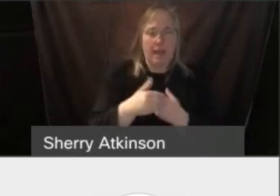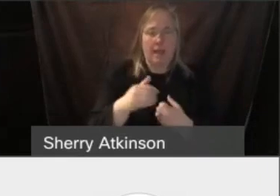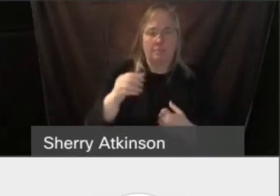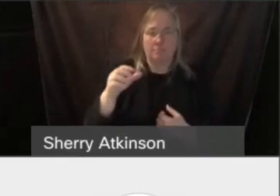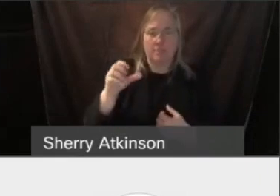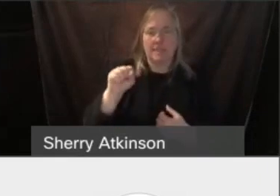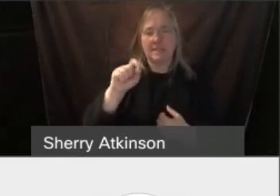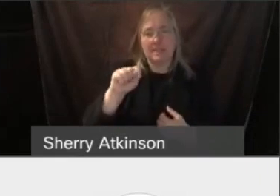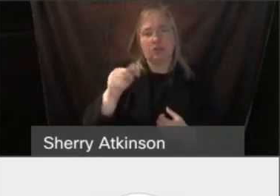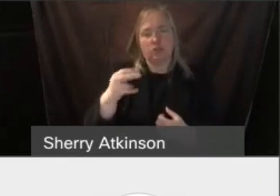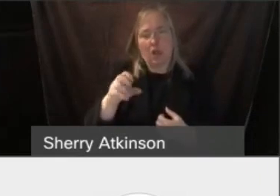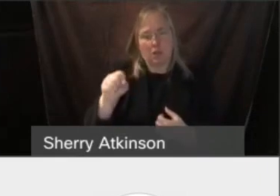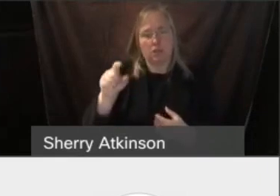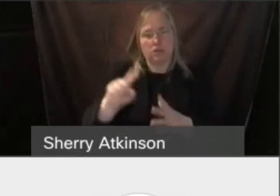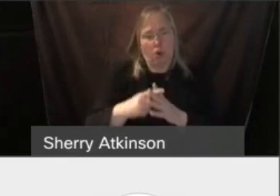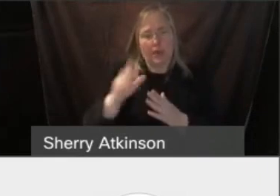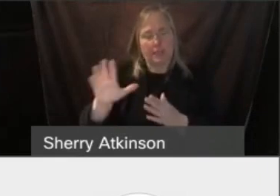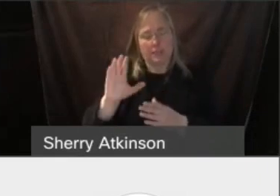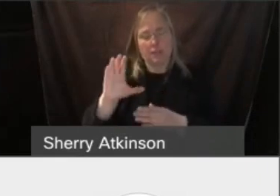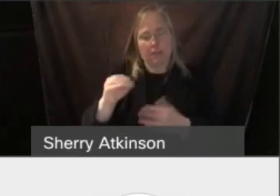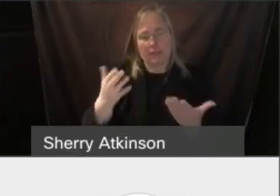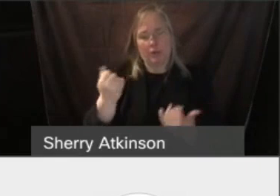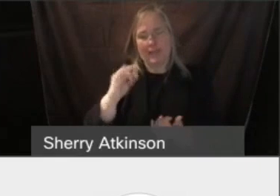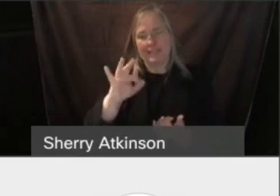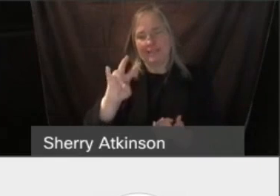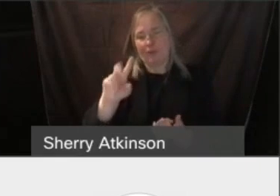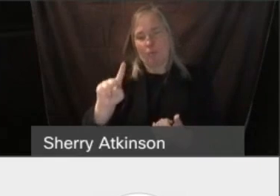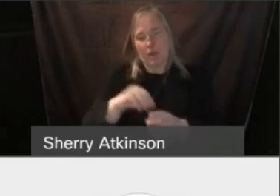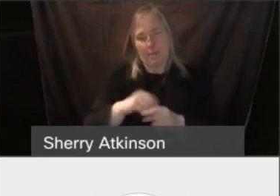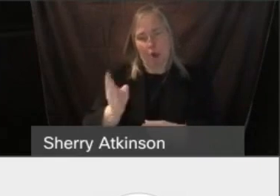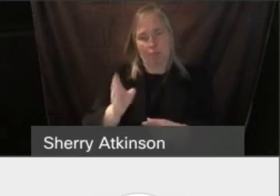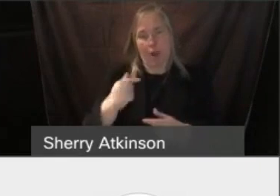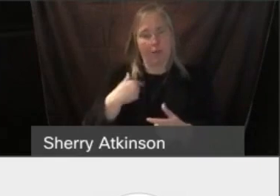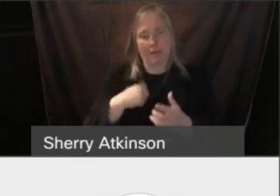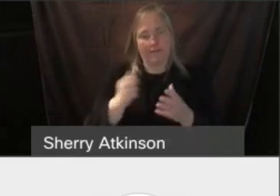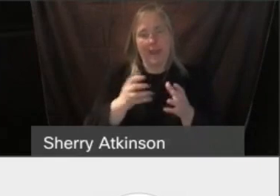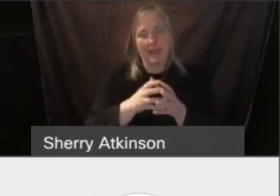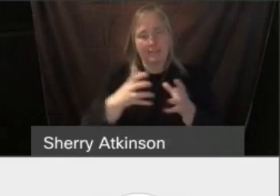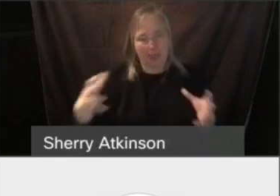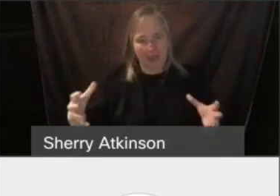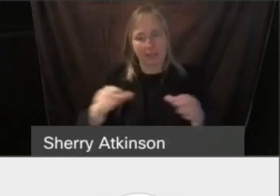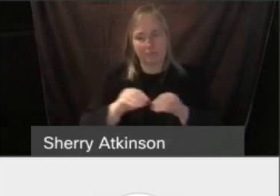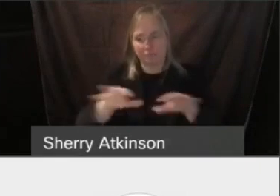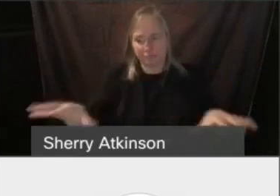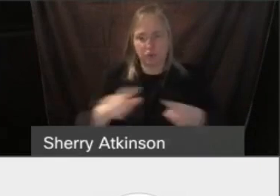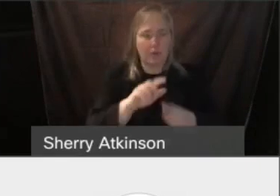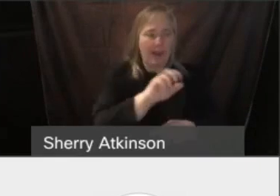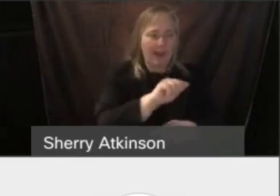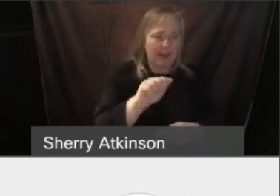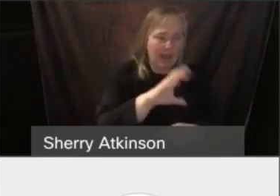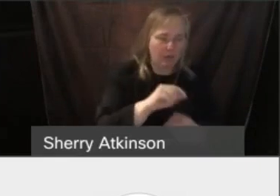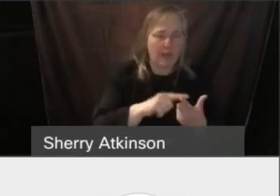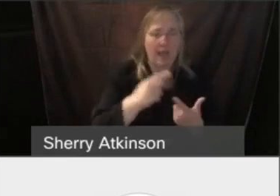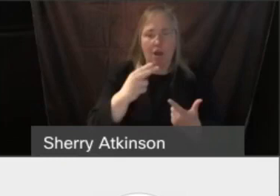in 1971 in Baltimore, and we've expanded into Anne Arundel County, Howard County, Carroll